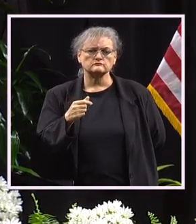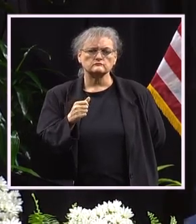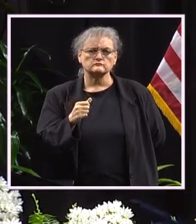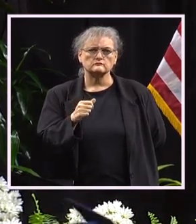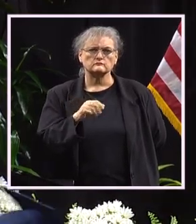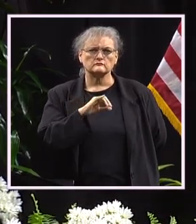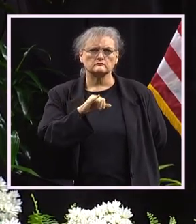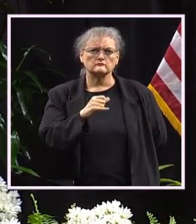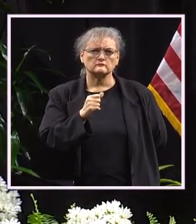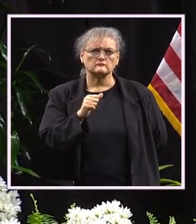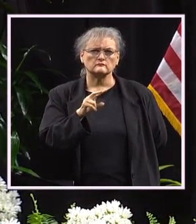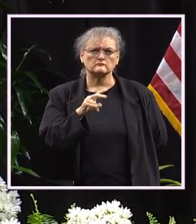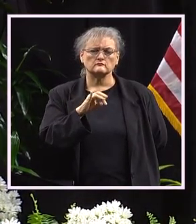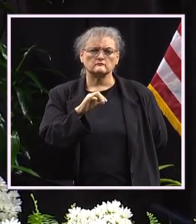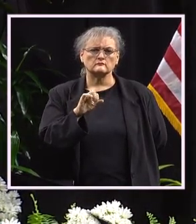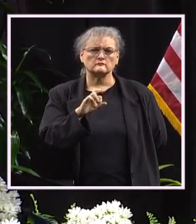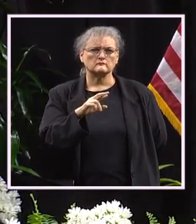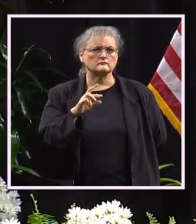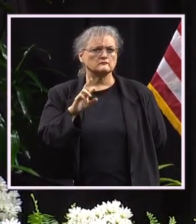Javier Ramirez.